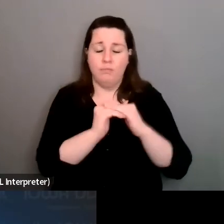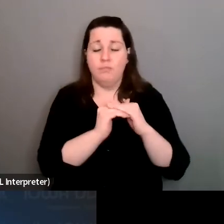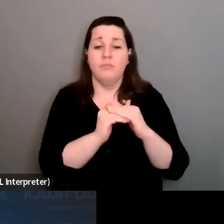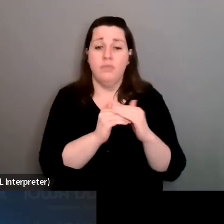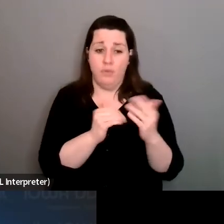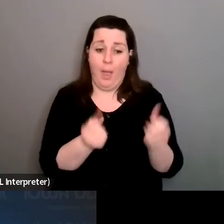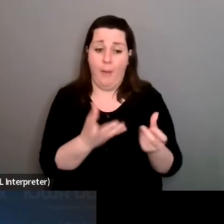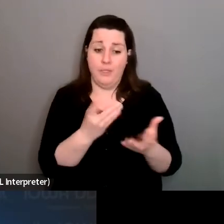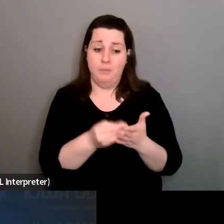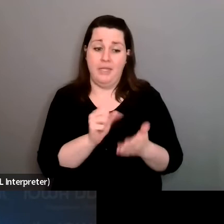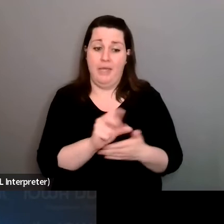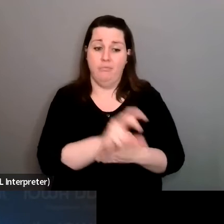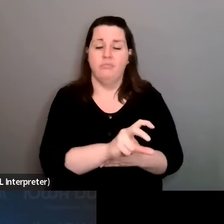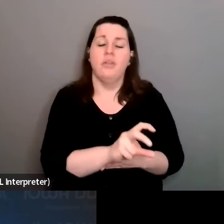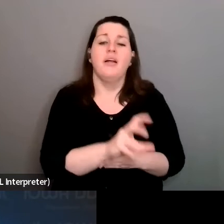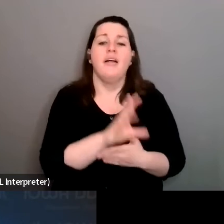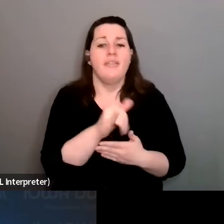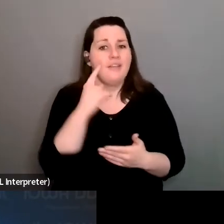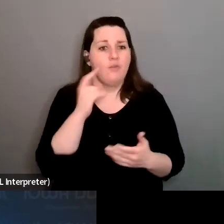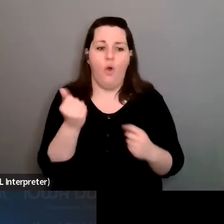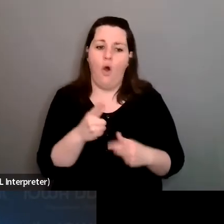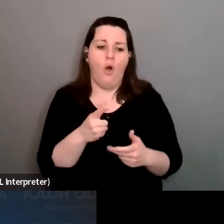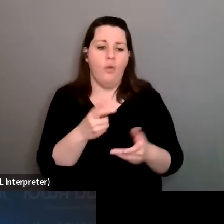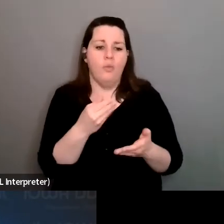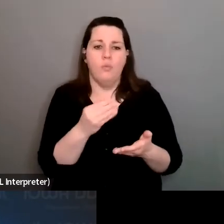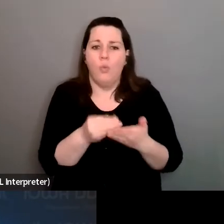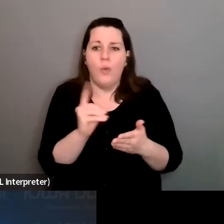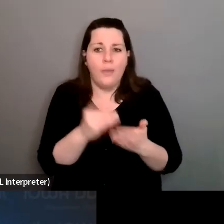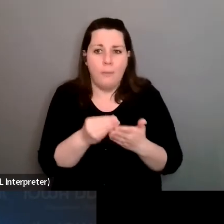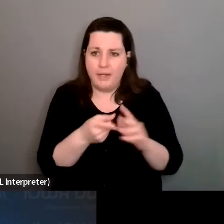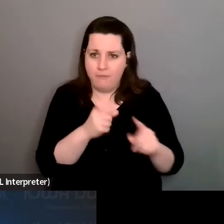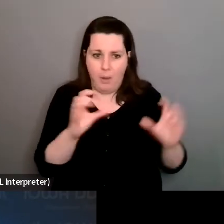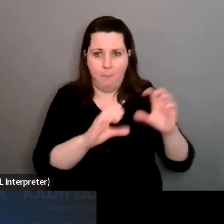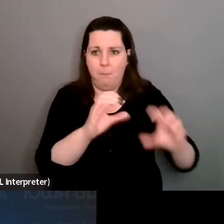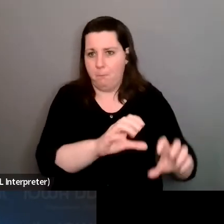that's the limit of all of the contributions added together.